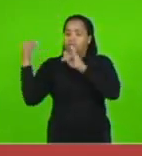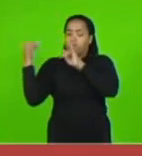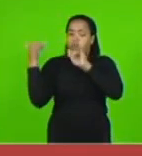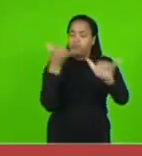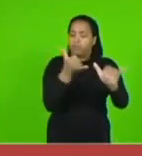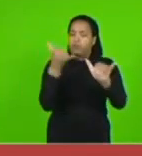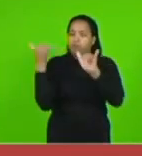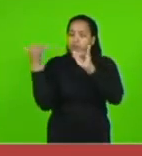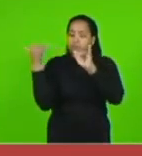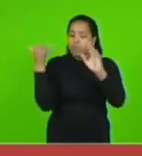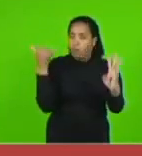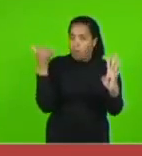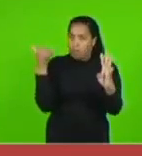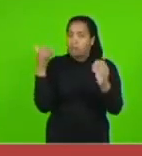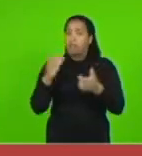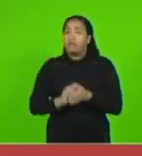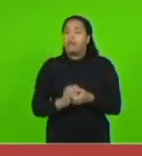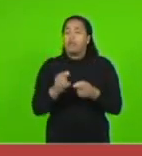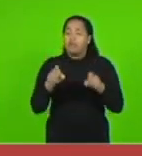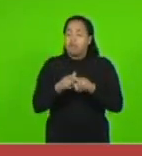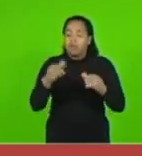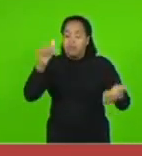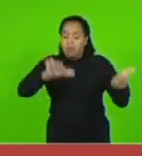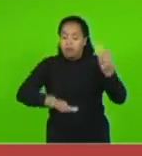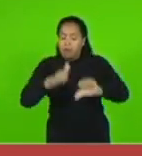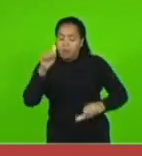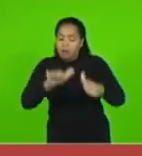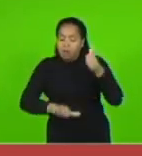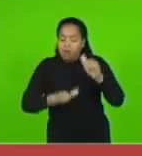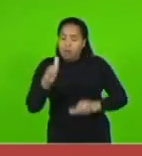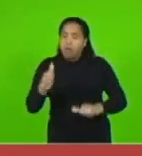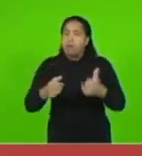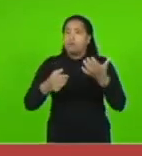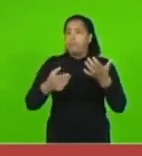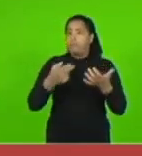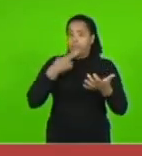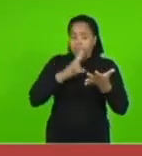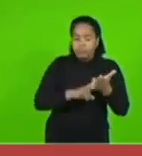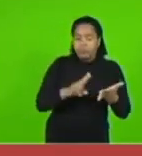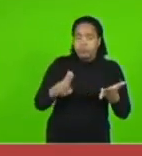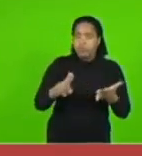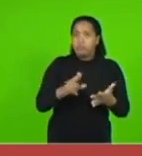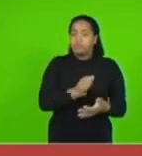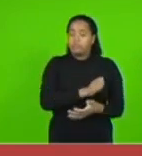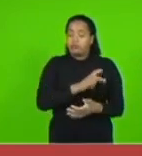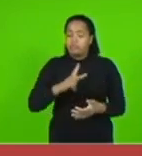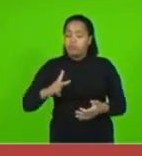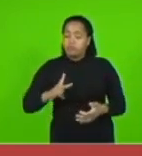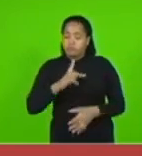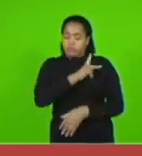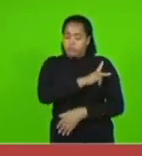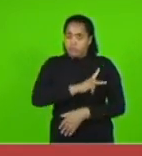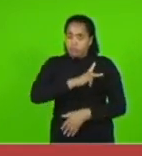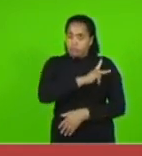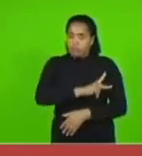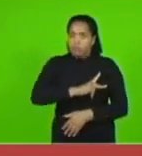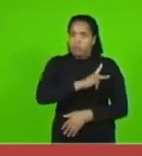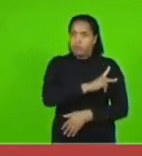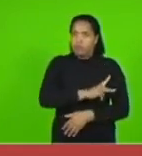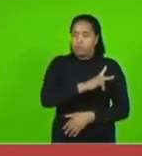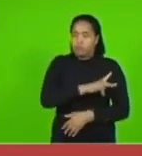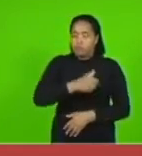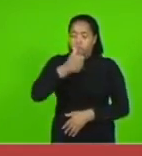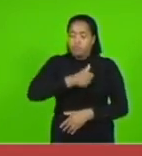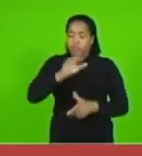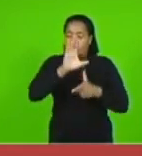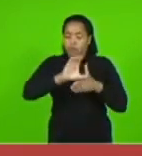We're going to study aspects of the fourth trumpet, and we're going to examine the fourth trumpet in relation to Paul